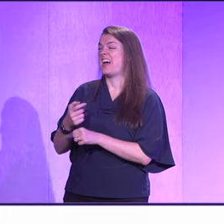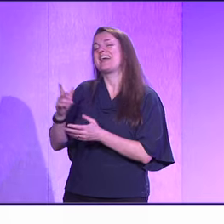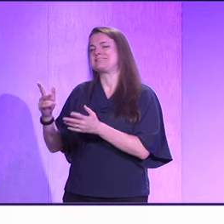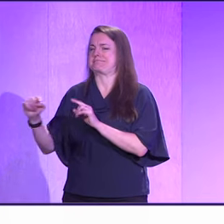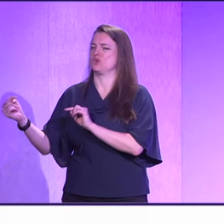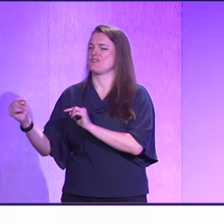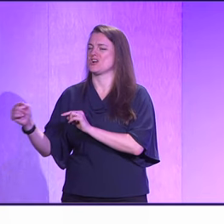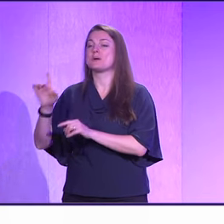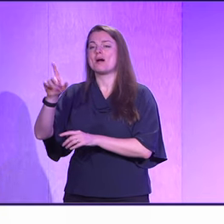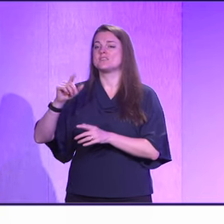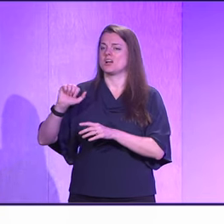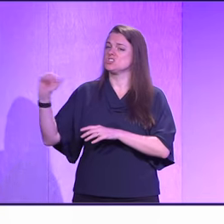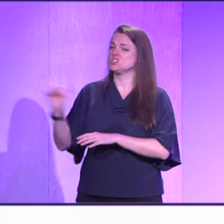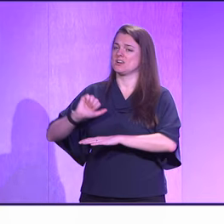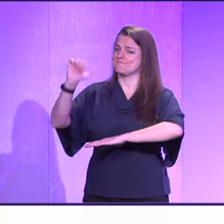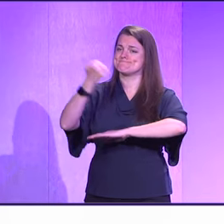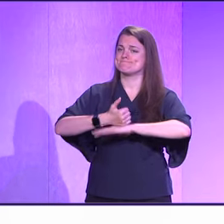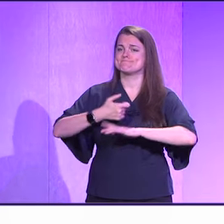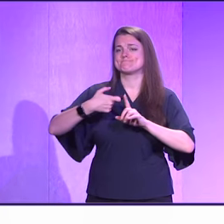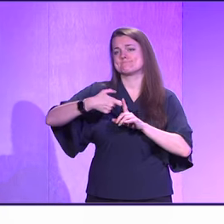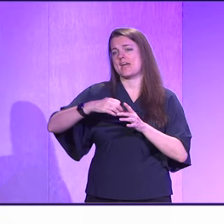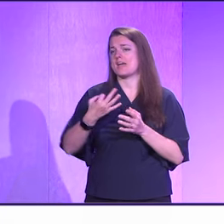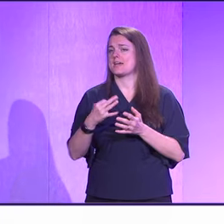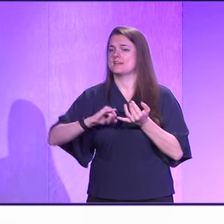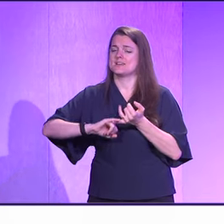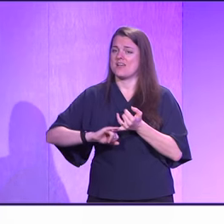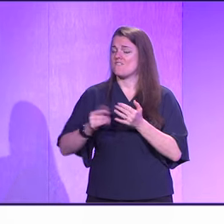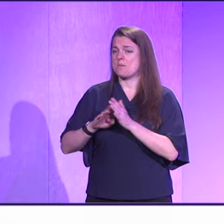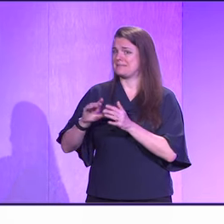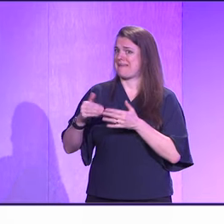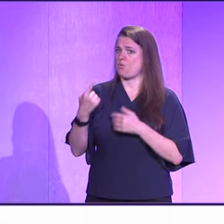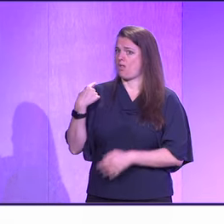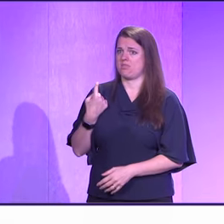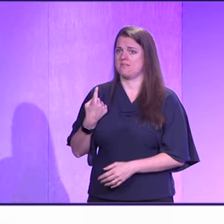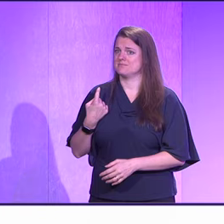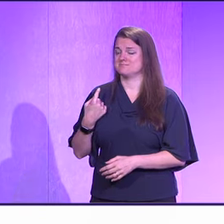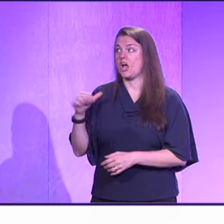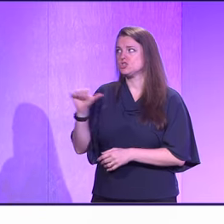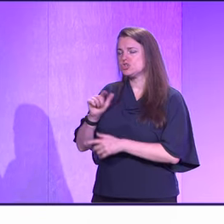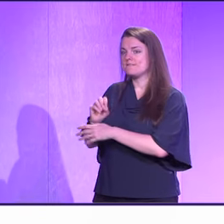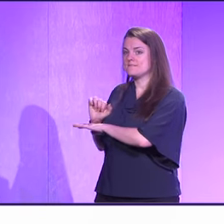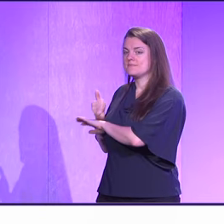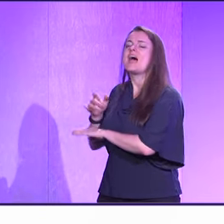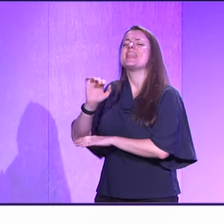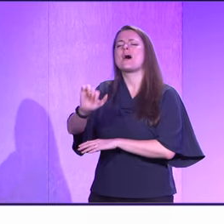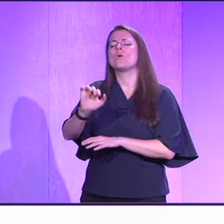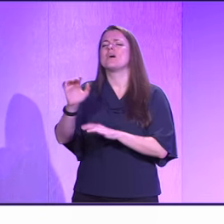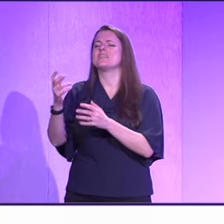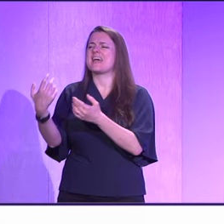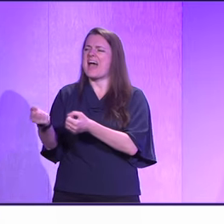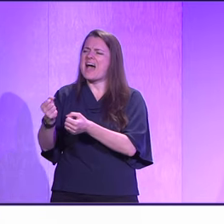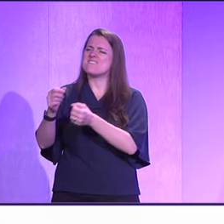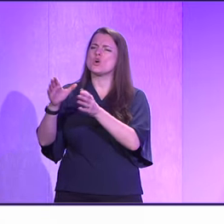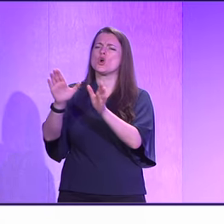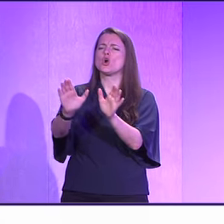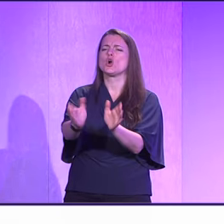from day one, right? So they do have common patterns for deploying, but a lot of it's instance-based. They do have containers, and they are starting